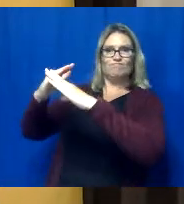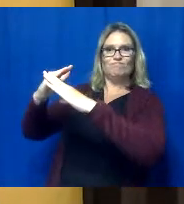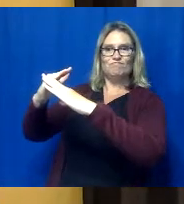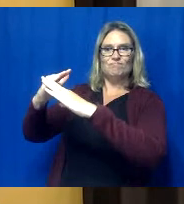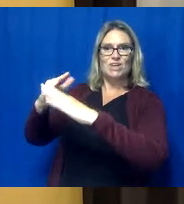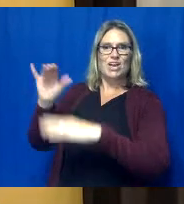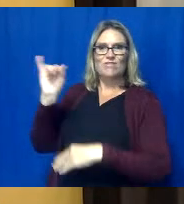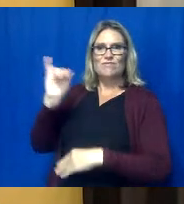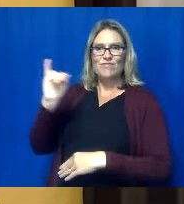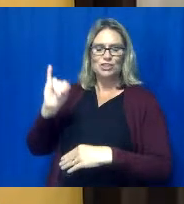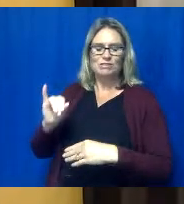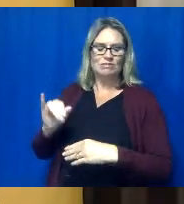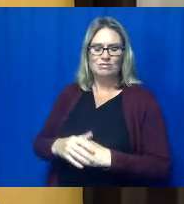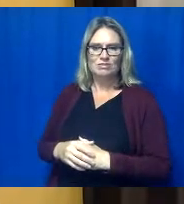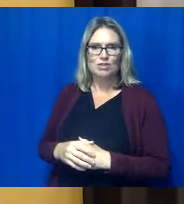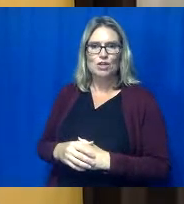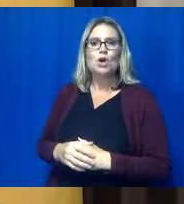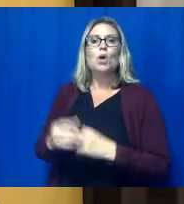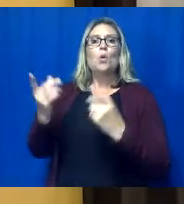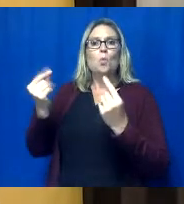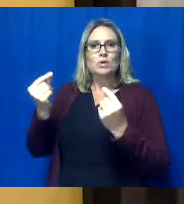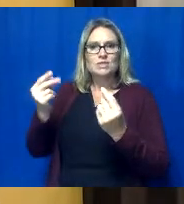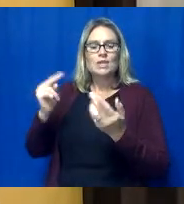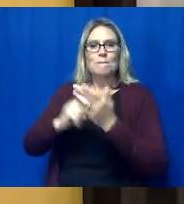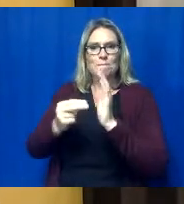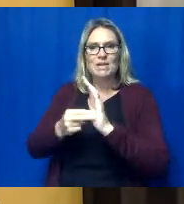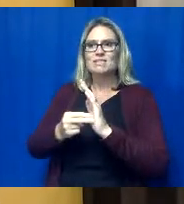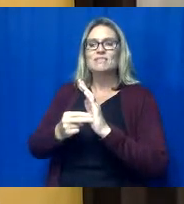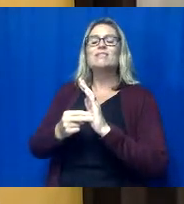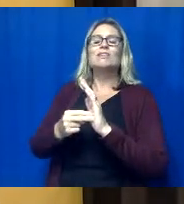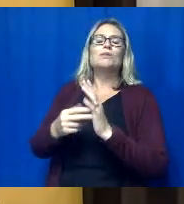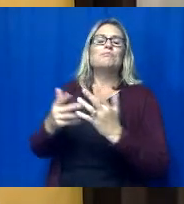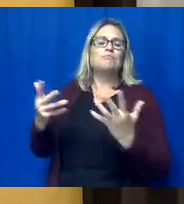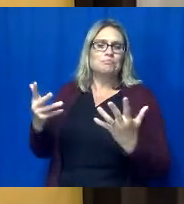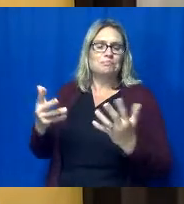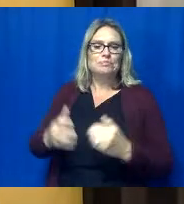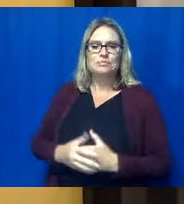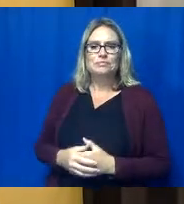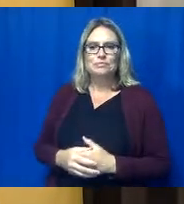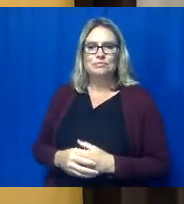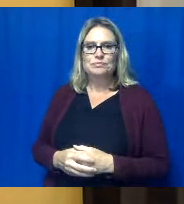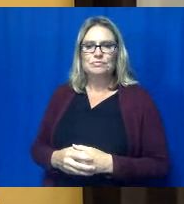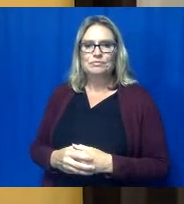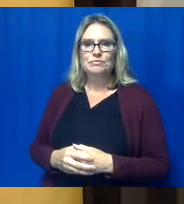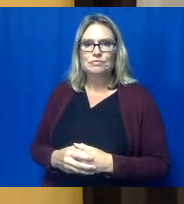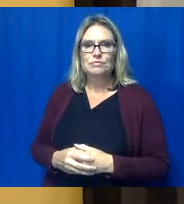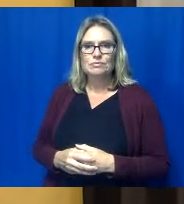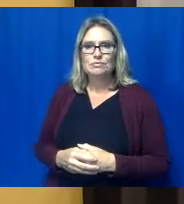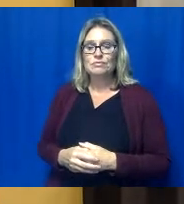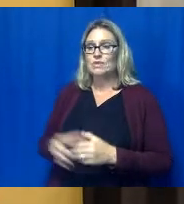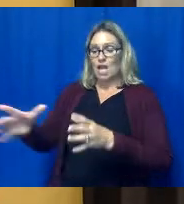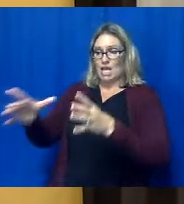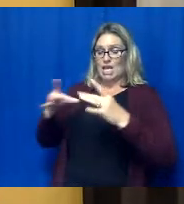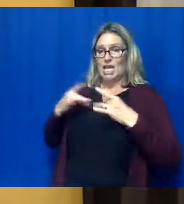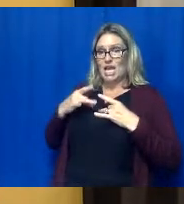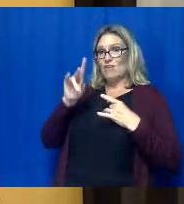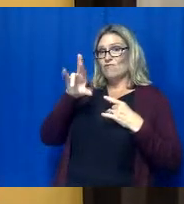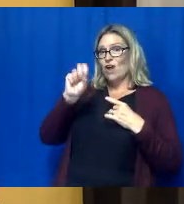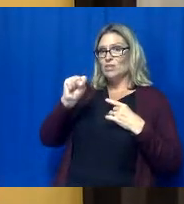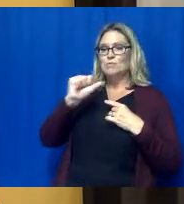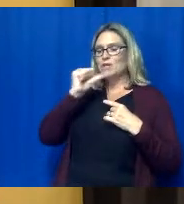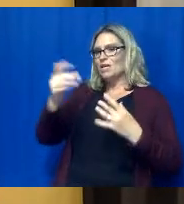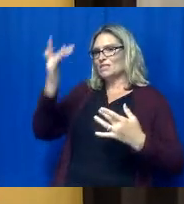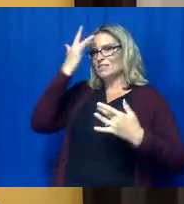infection. What it does is it attenuates infection. So in other words, you get the virus, but you don't get sick and die from